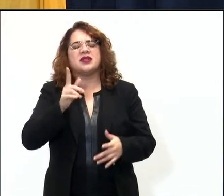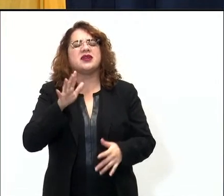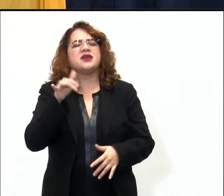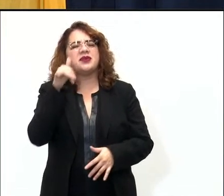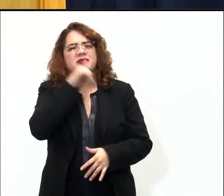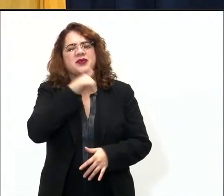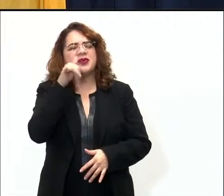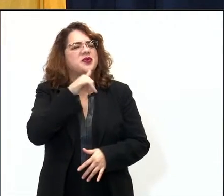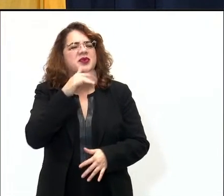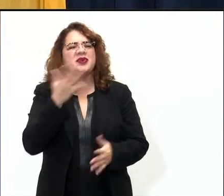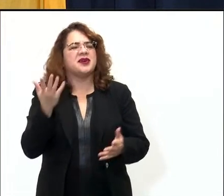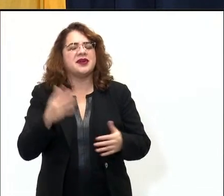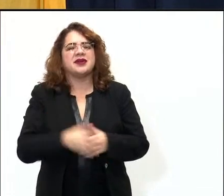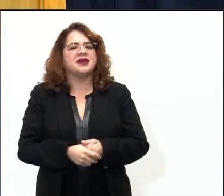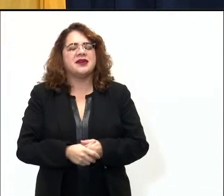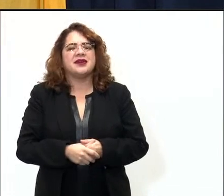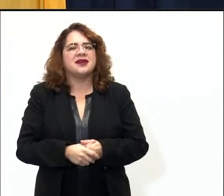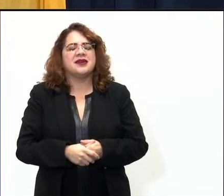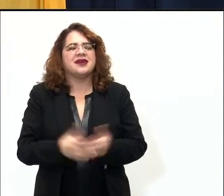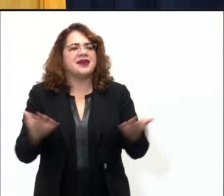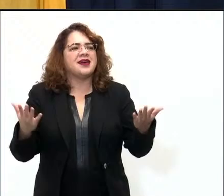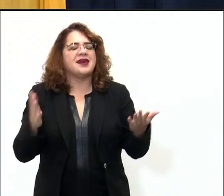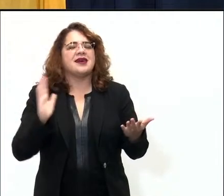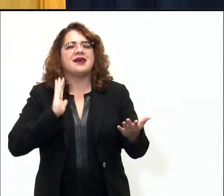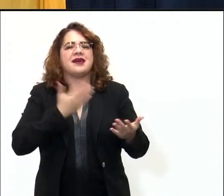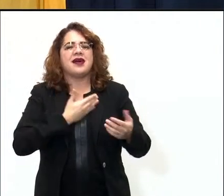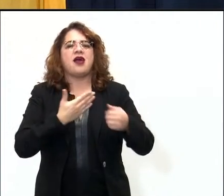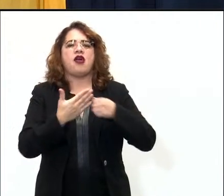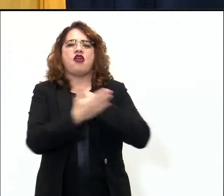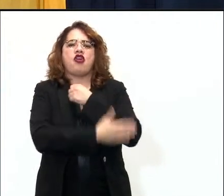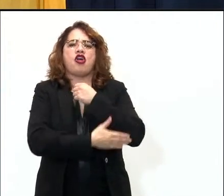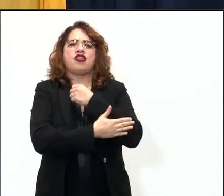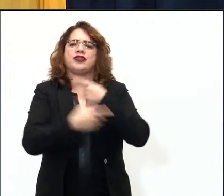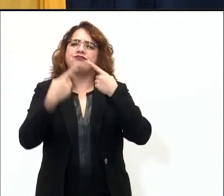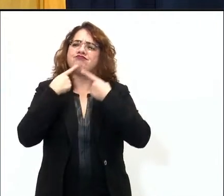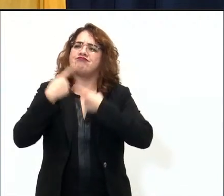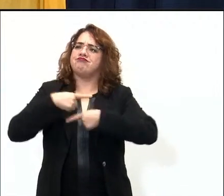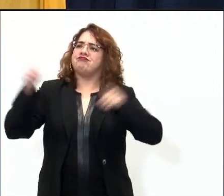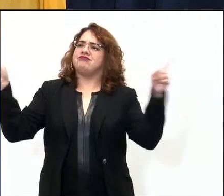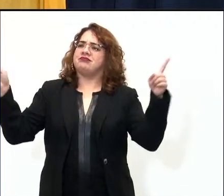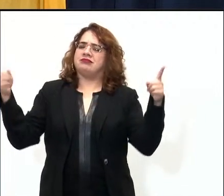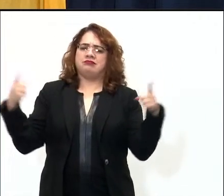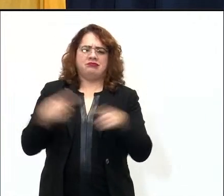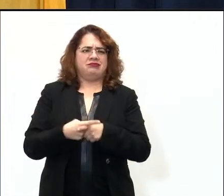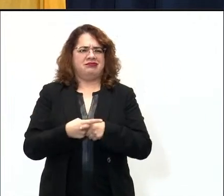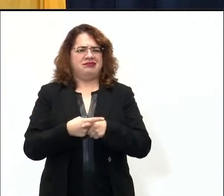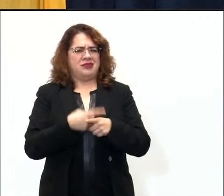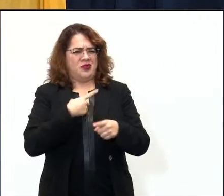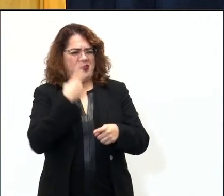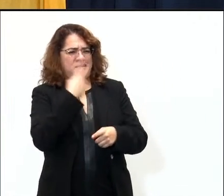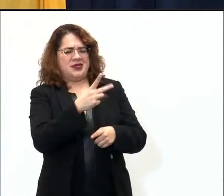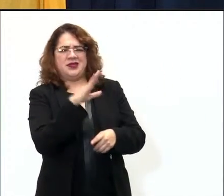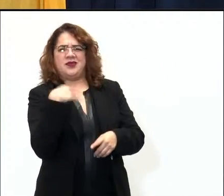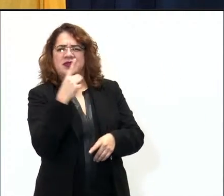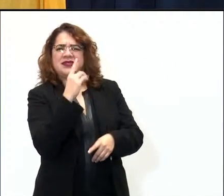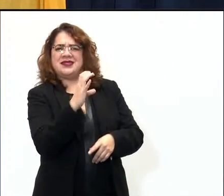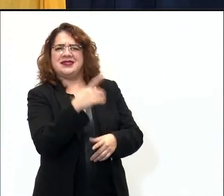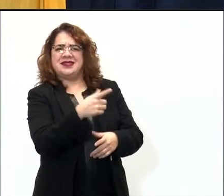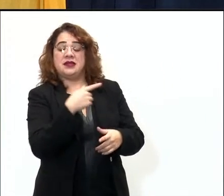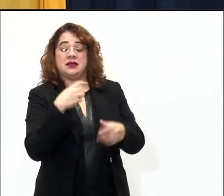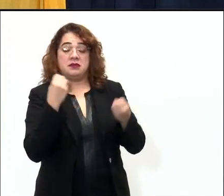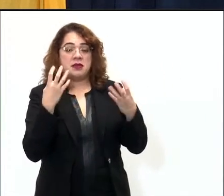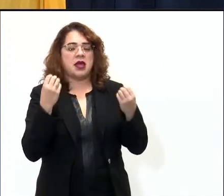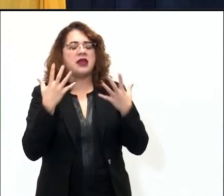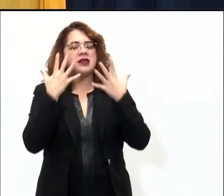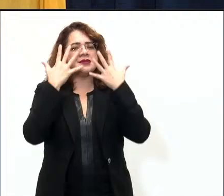who we claim to be as a country. I think most of us have been angered and saddened. I have been